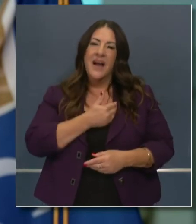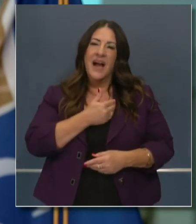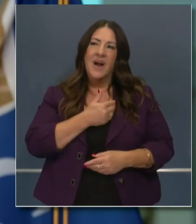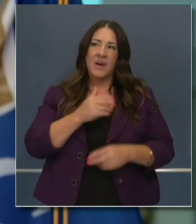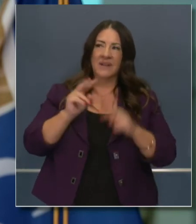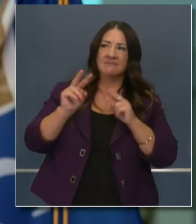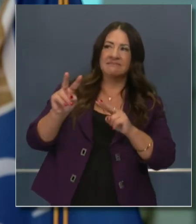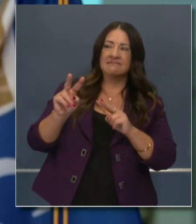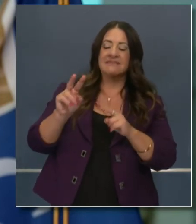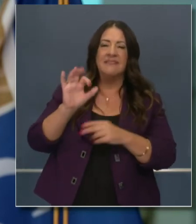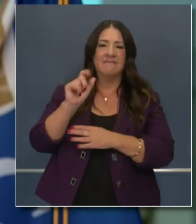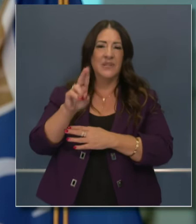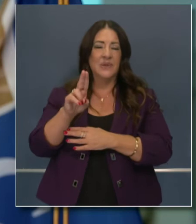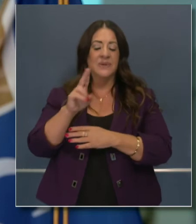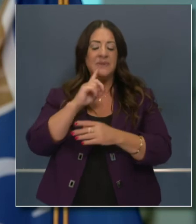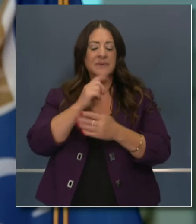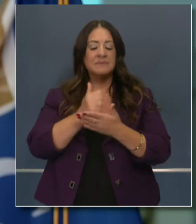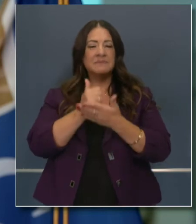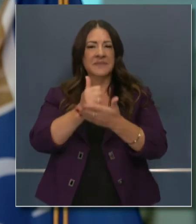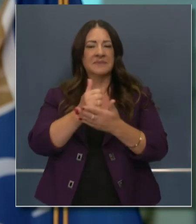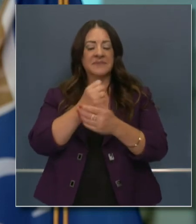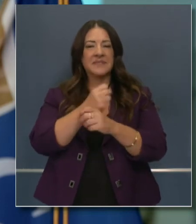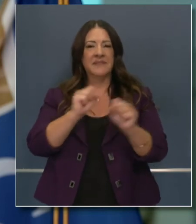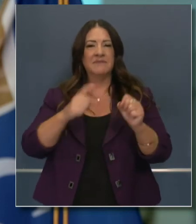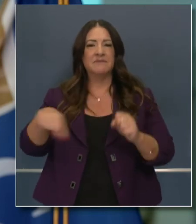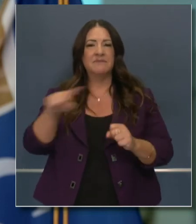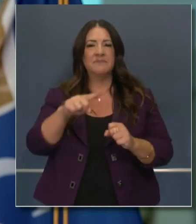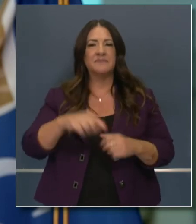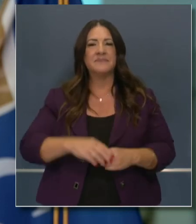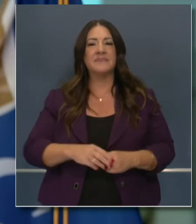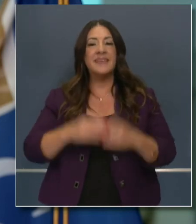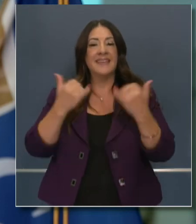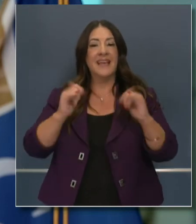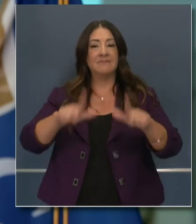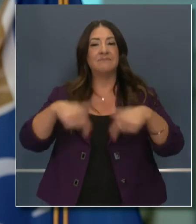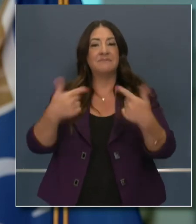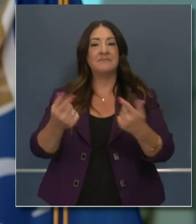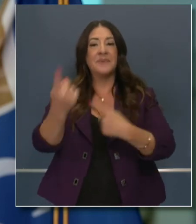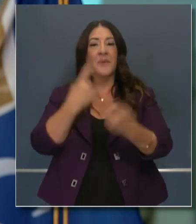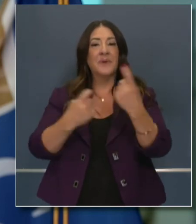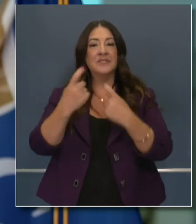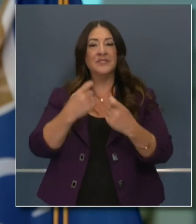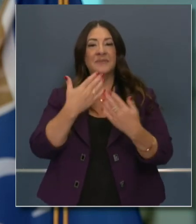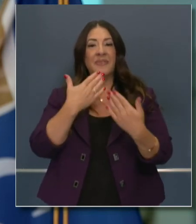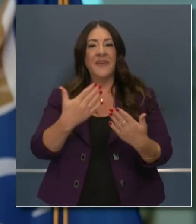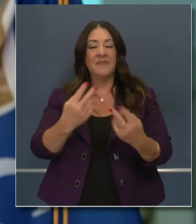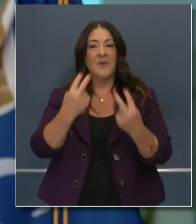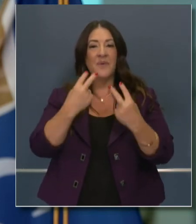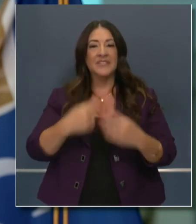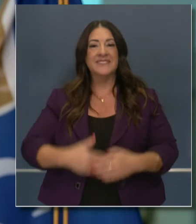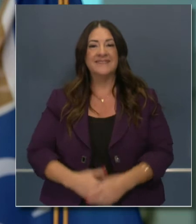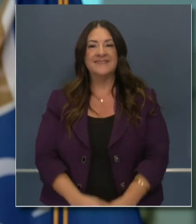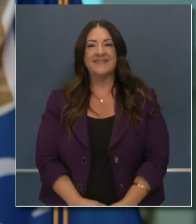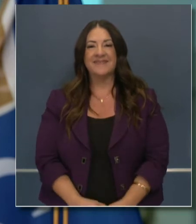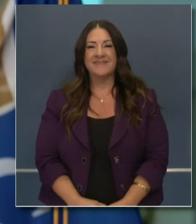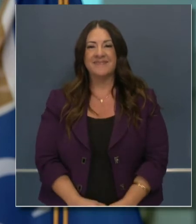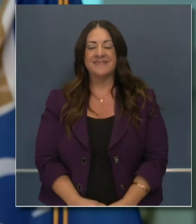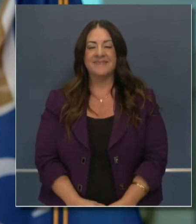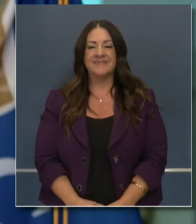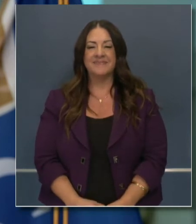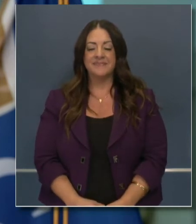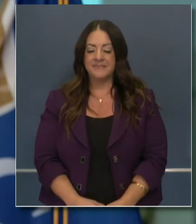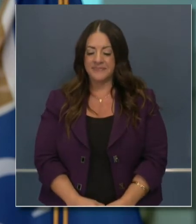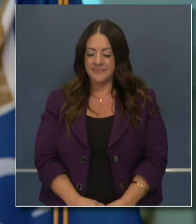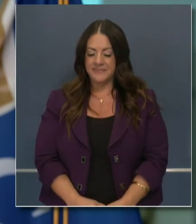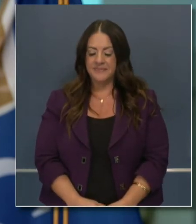flu season. So with that, happy to, of course, answer any questions. And again, thank everybody for your time and your attention.